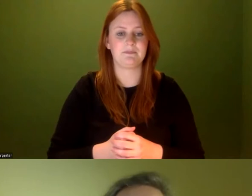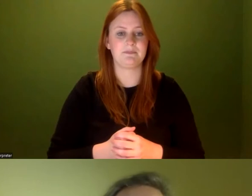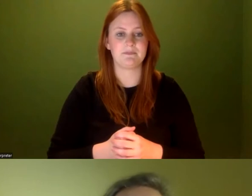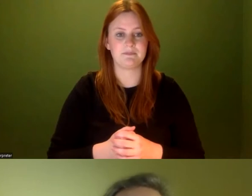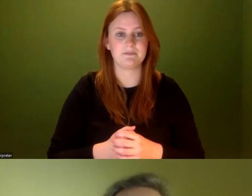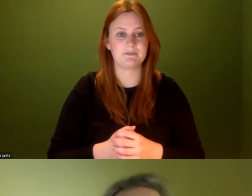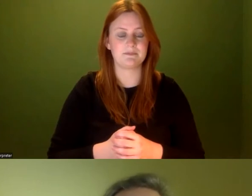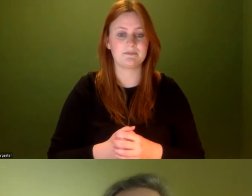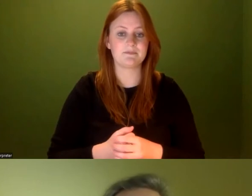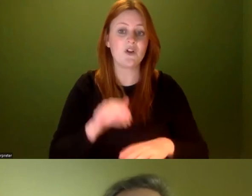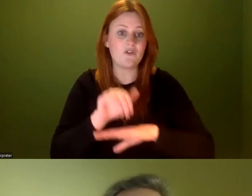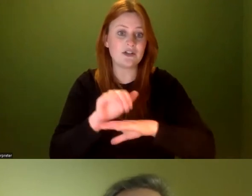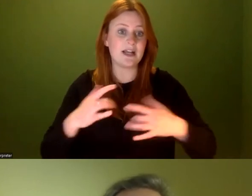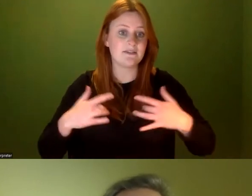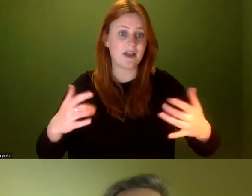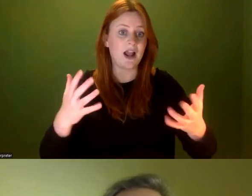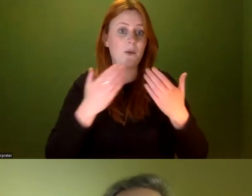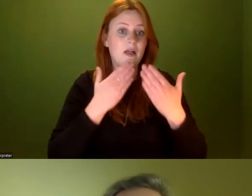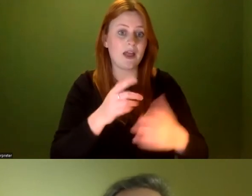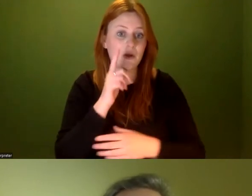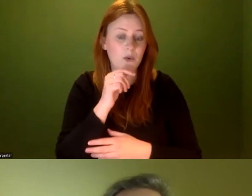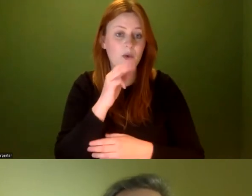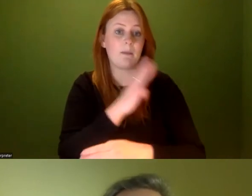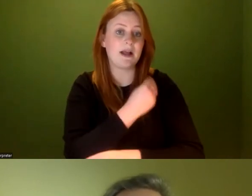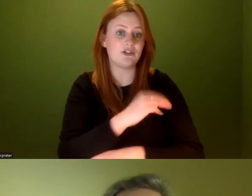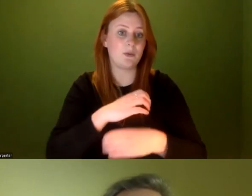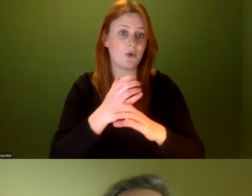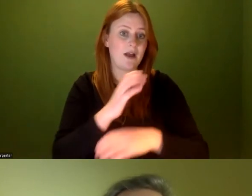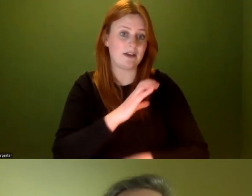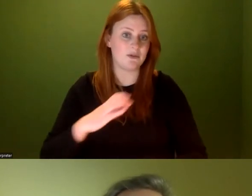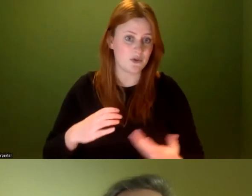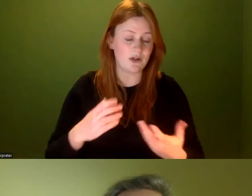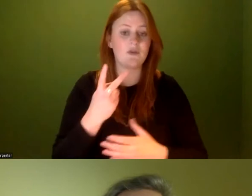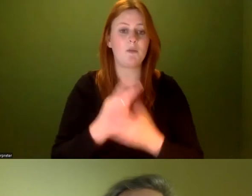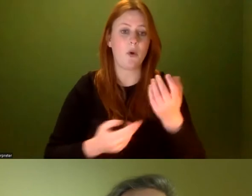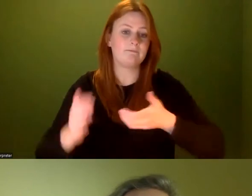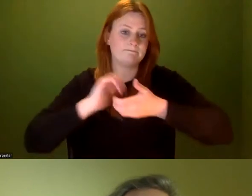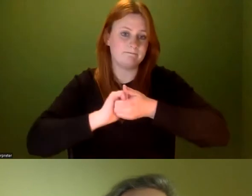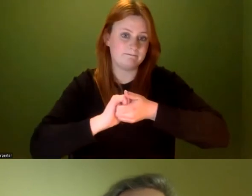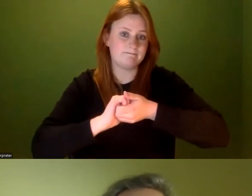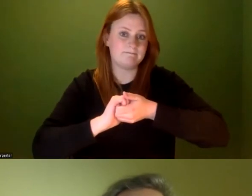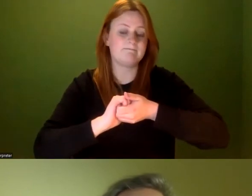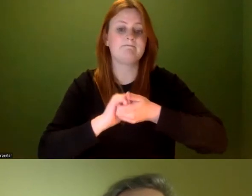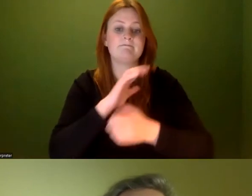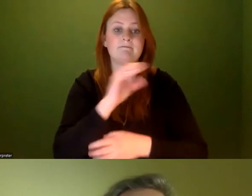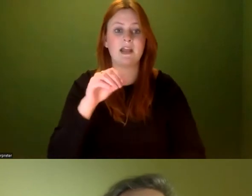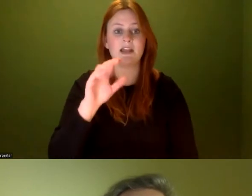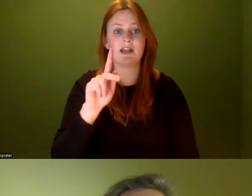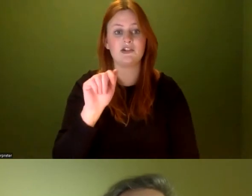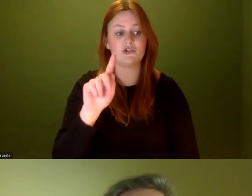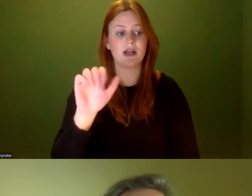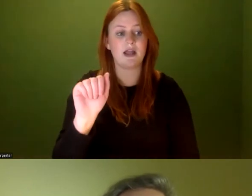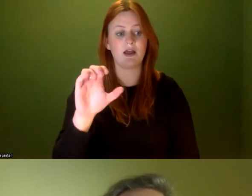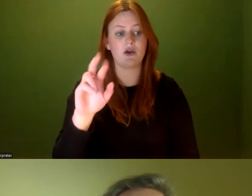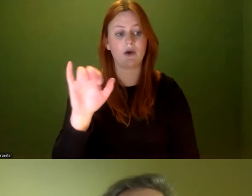So for tonight's event, I wish to thank the Manitoba Craft Council as well for co-sponsorship, and in particular, Katrina Craig and her team for promotional